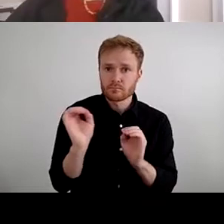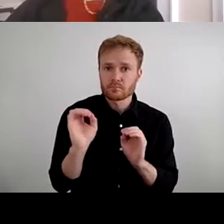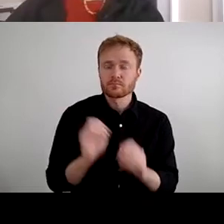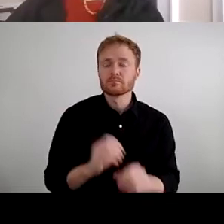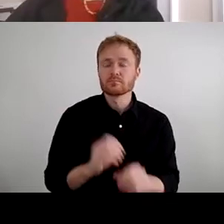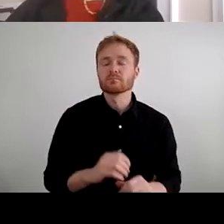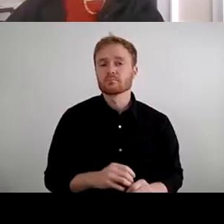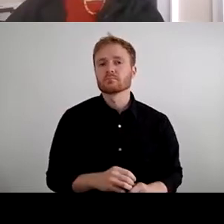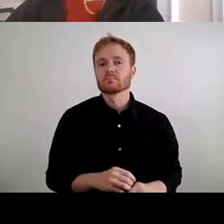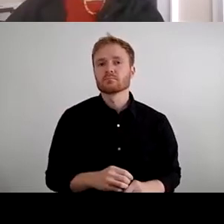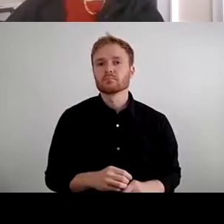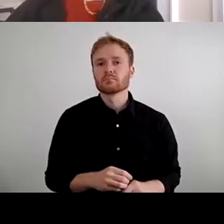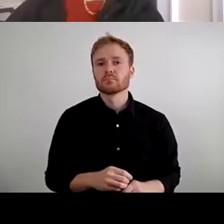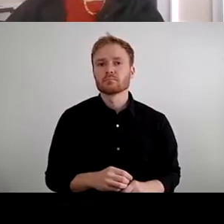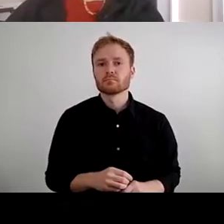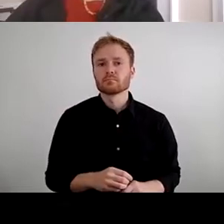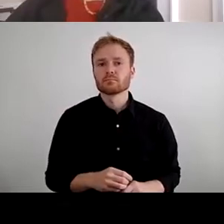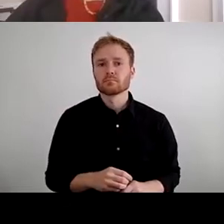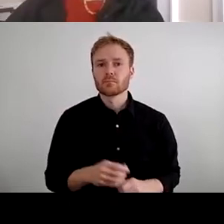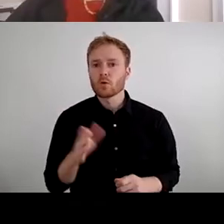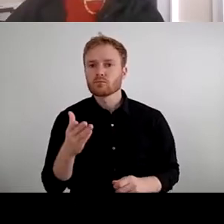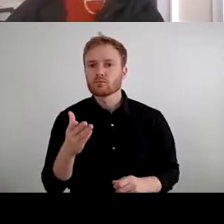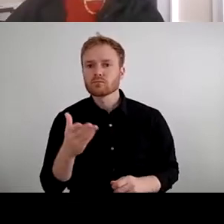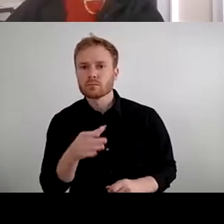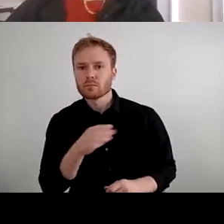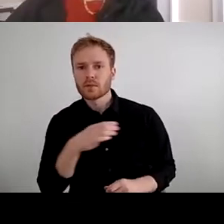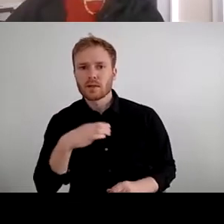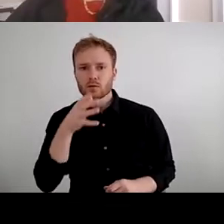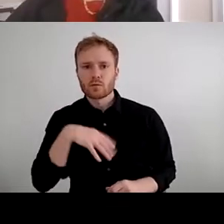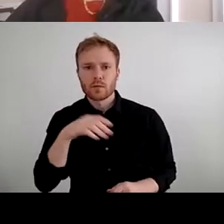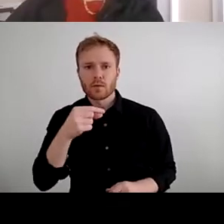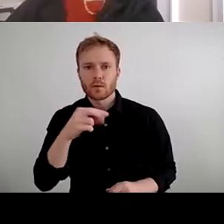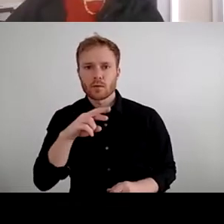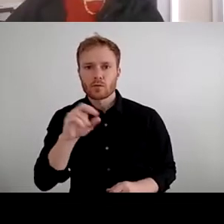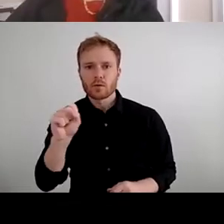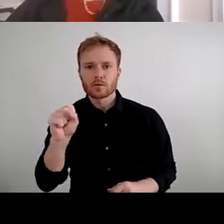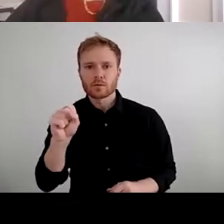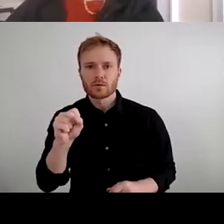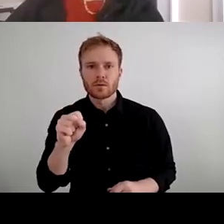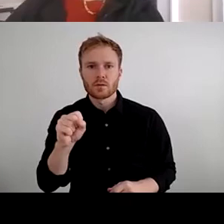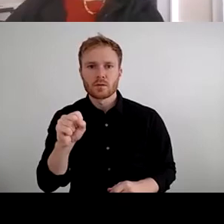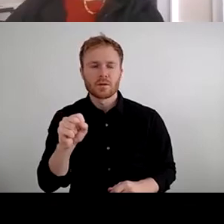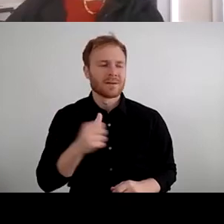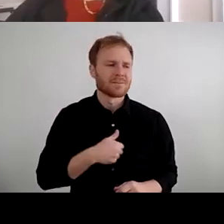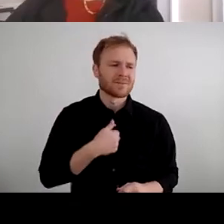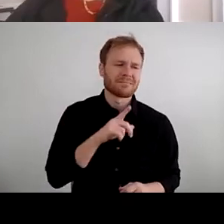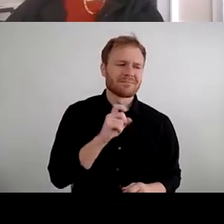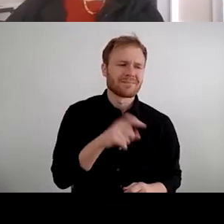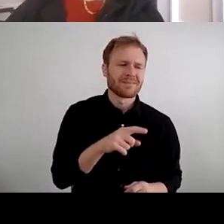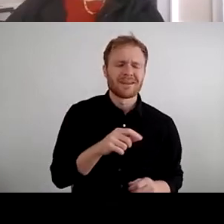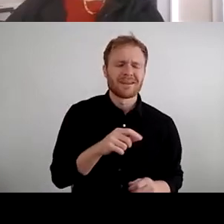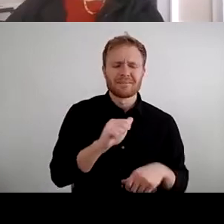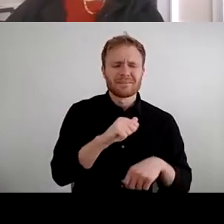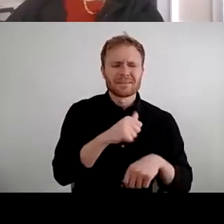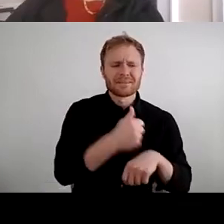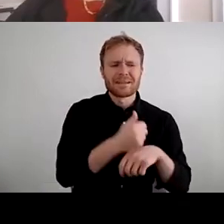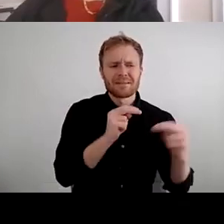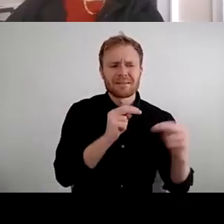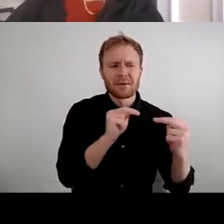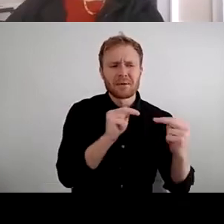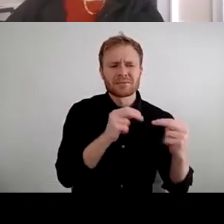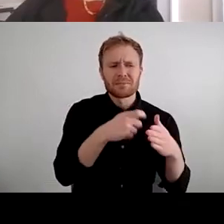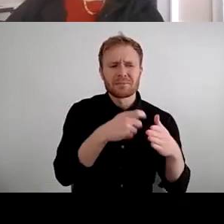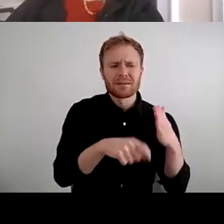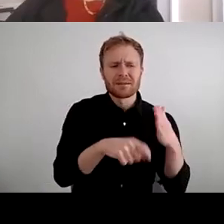none. Councilwoman Gross. I'm sorry, I've got to ask, what is set negotiated prices? Is that like